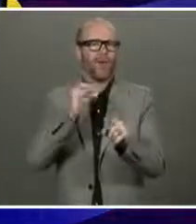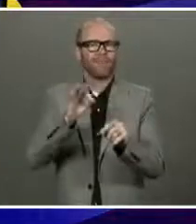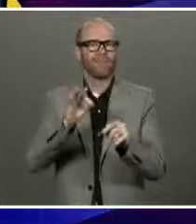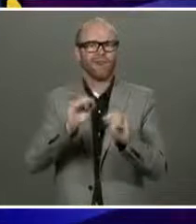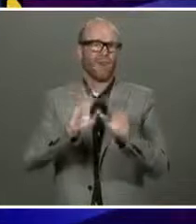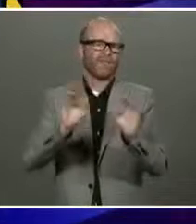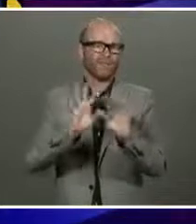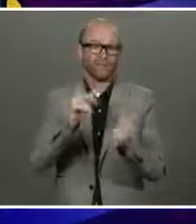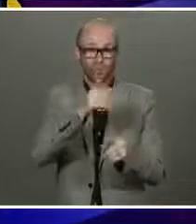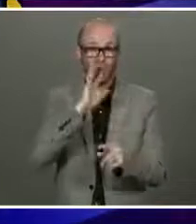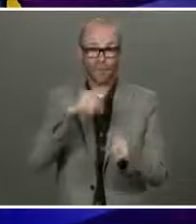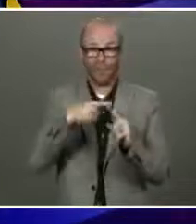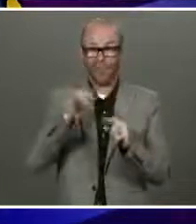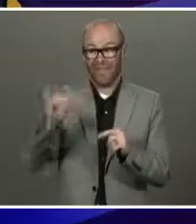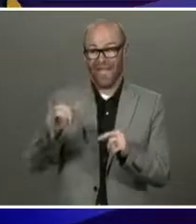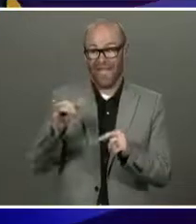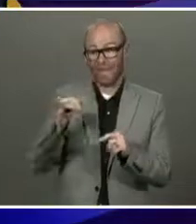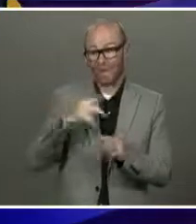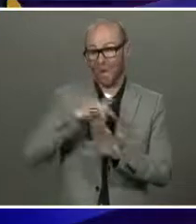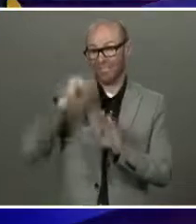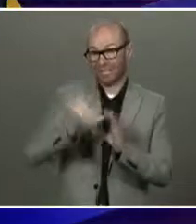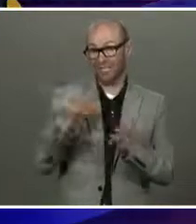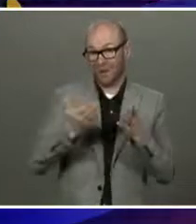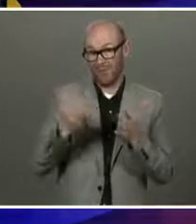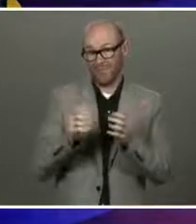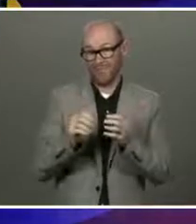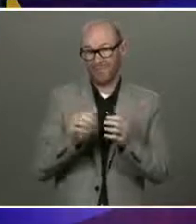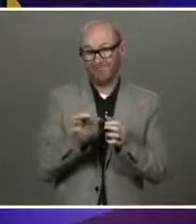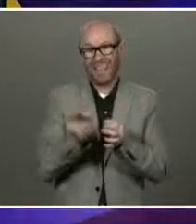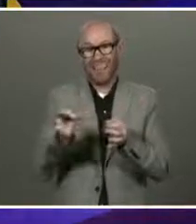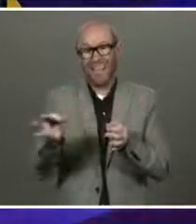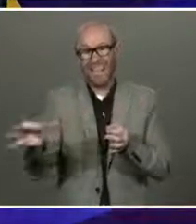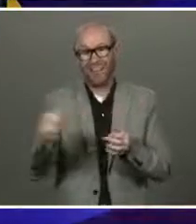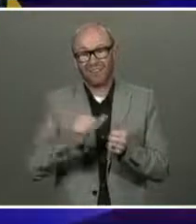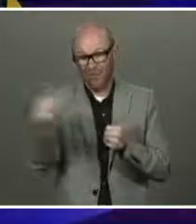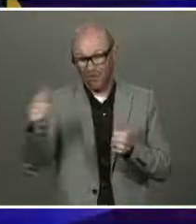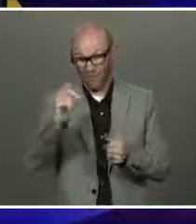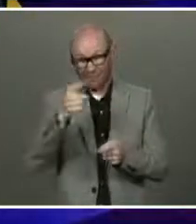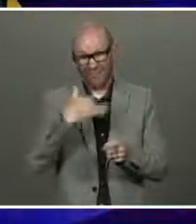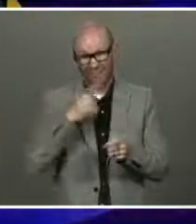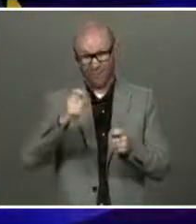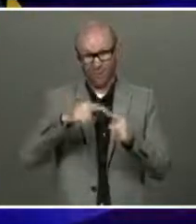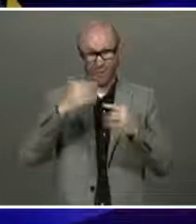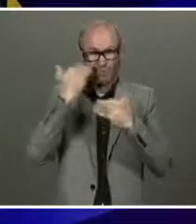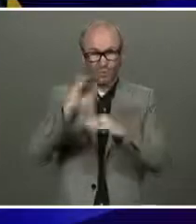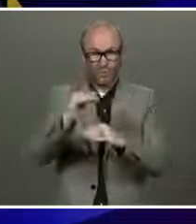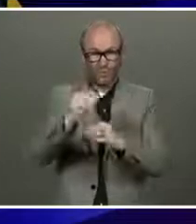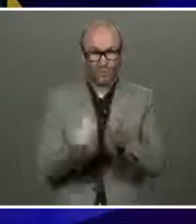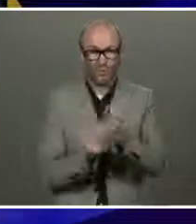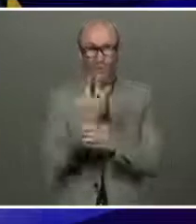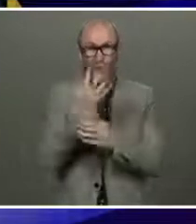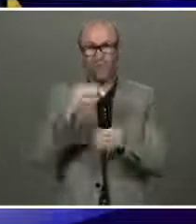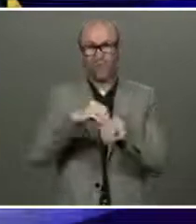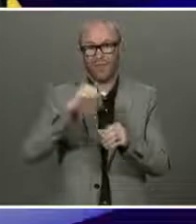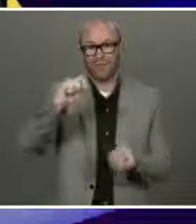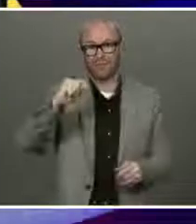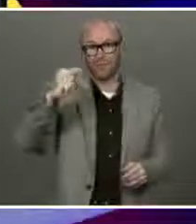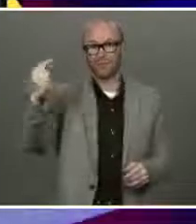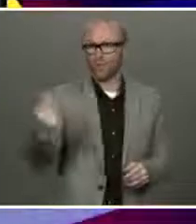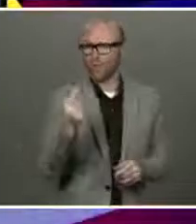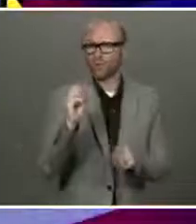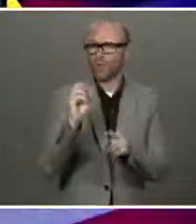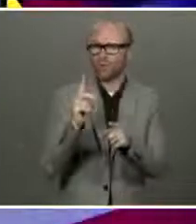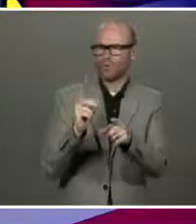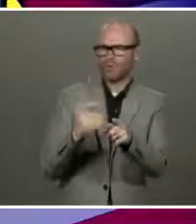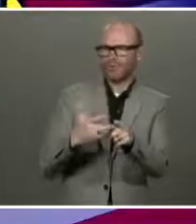for that project to be delayed further, do you envision some need to restrict growth in some way down here, or do you feel there's enough water to be found